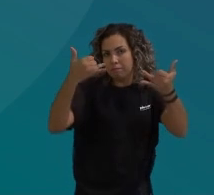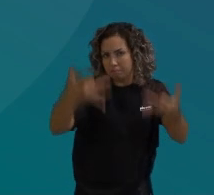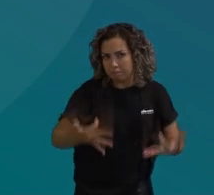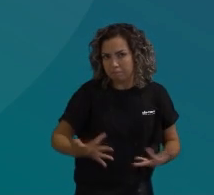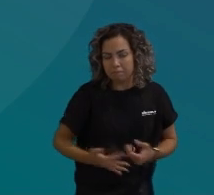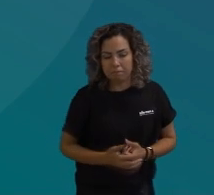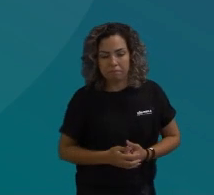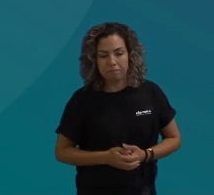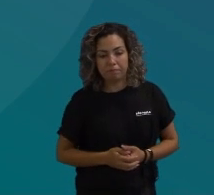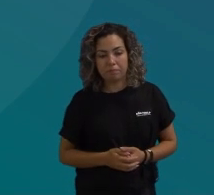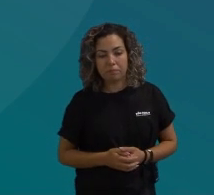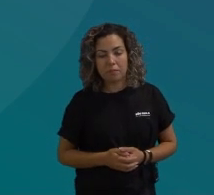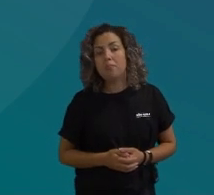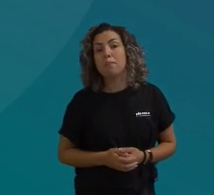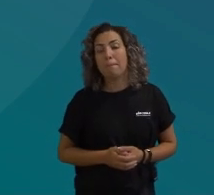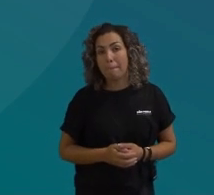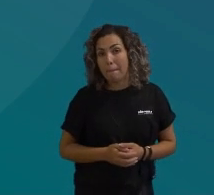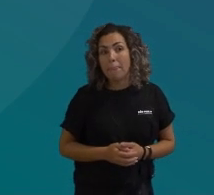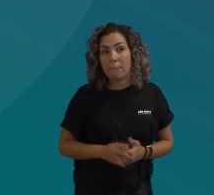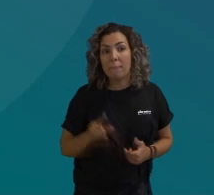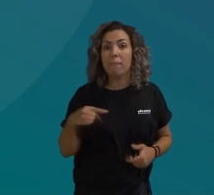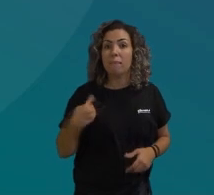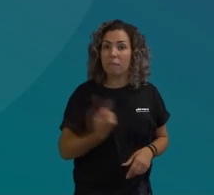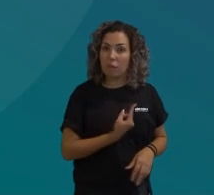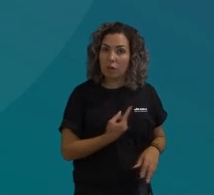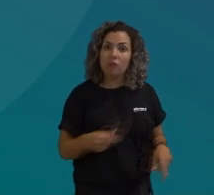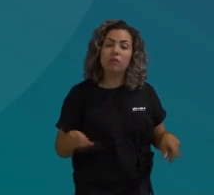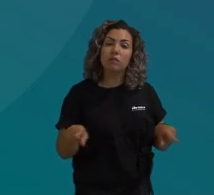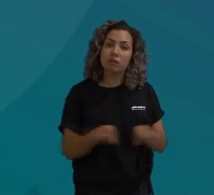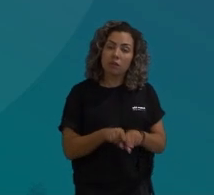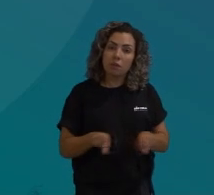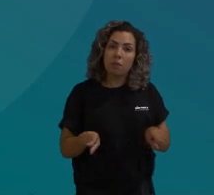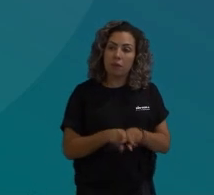We're also working on planting